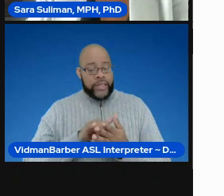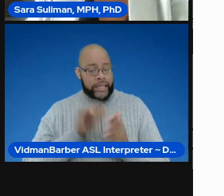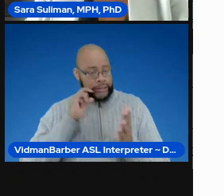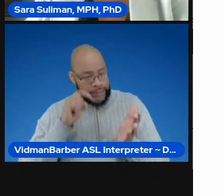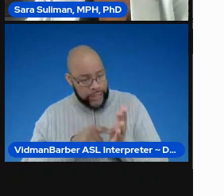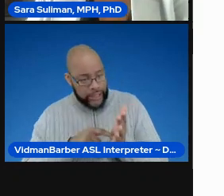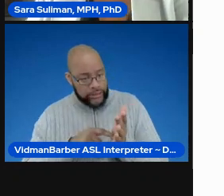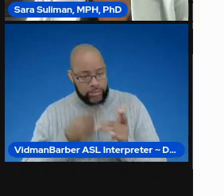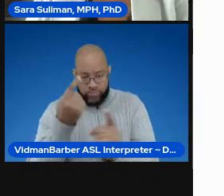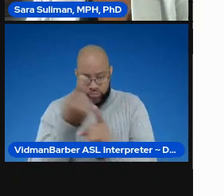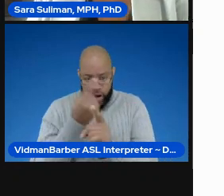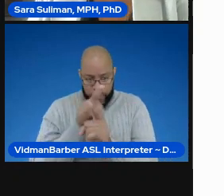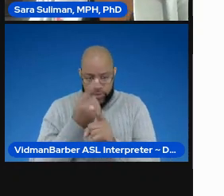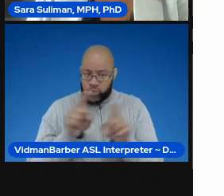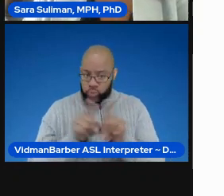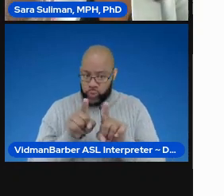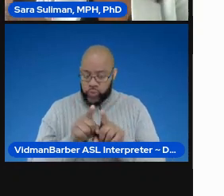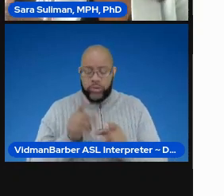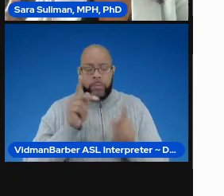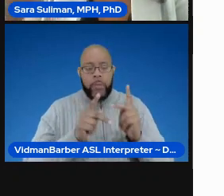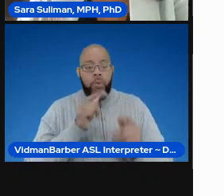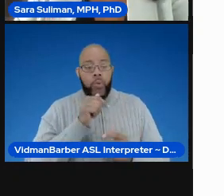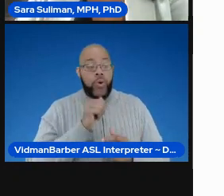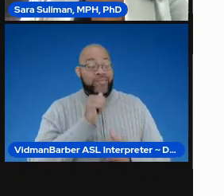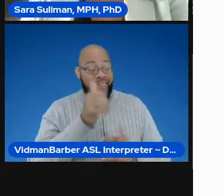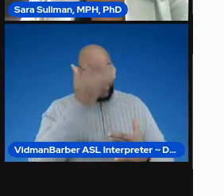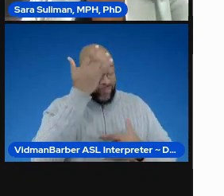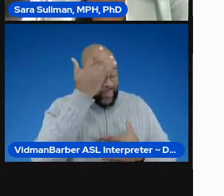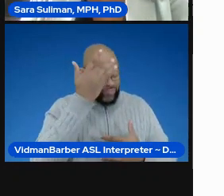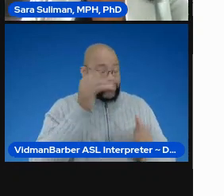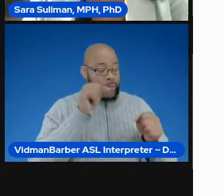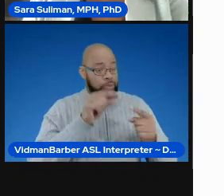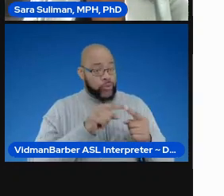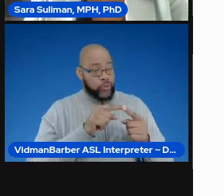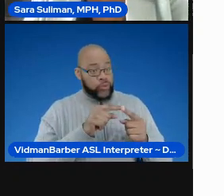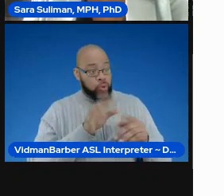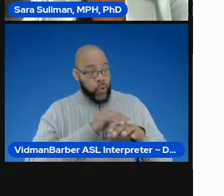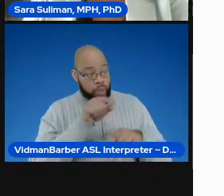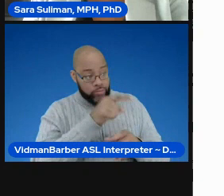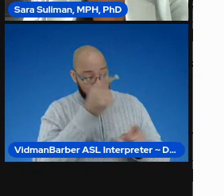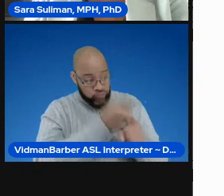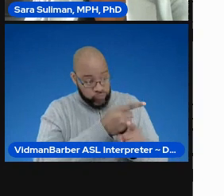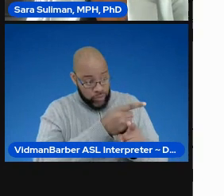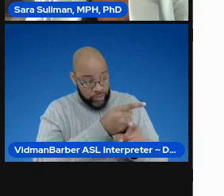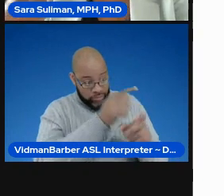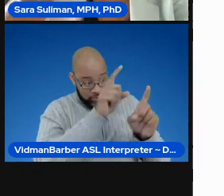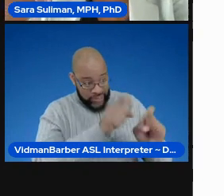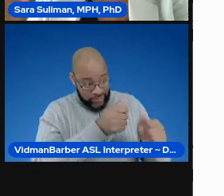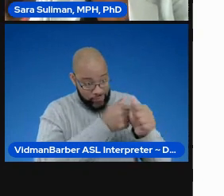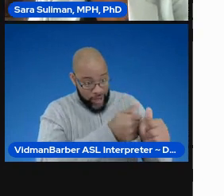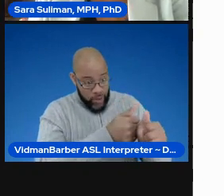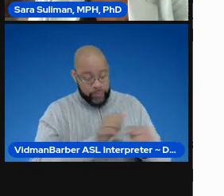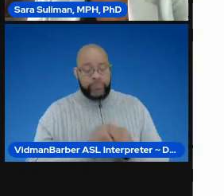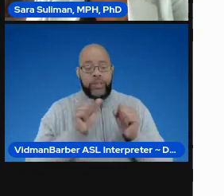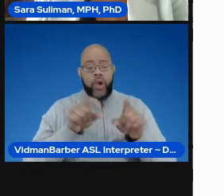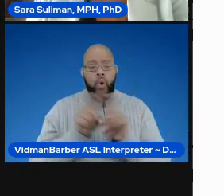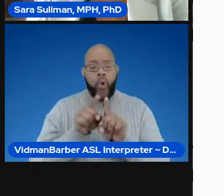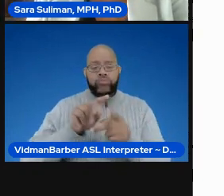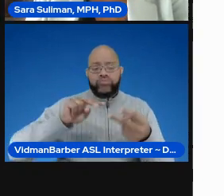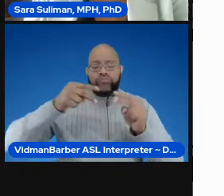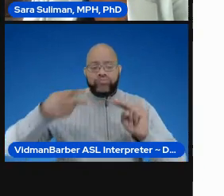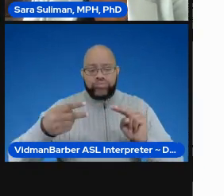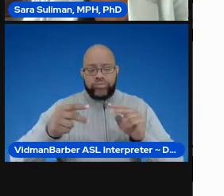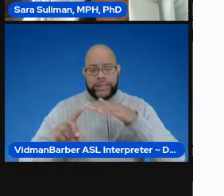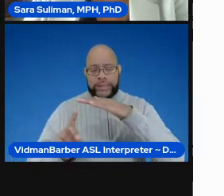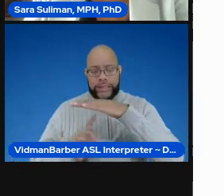detected accurately as well. So people who are uninfected, are we able to call them correctly by the test? We can also flip the